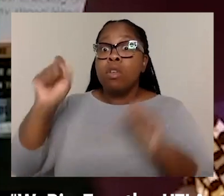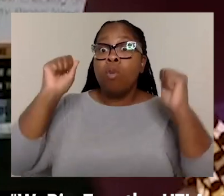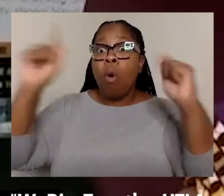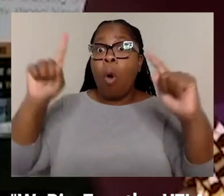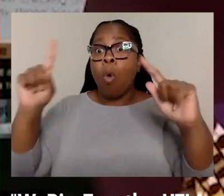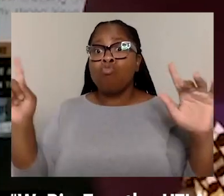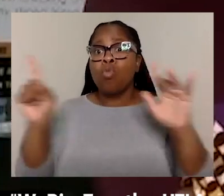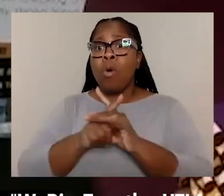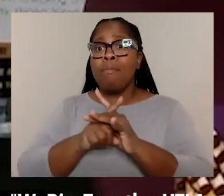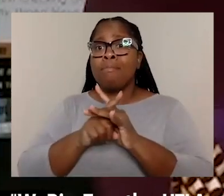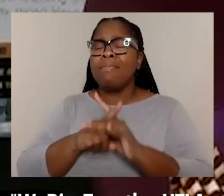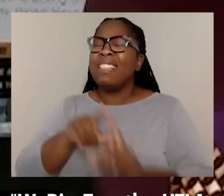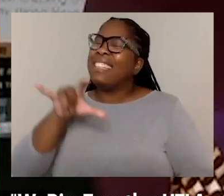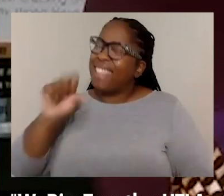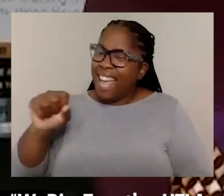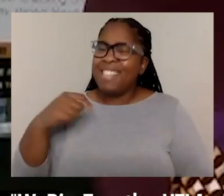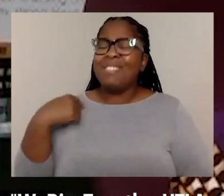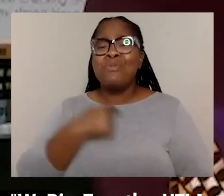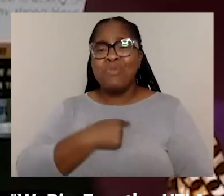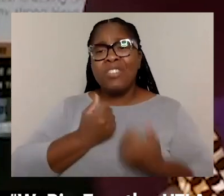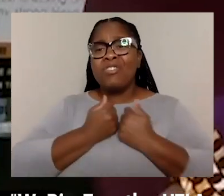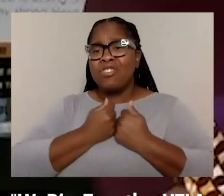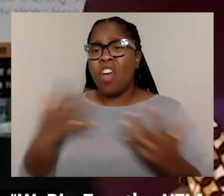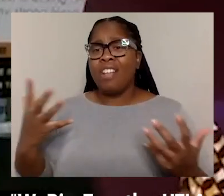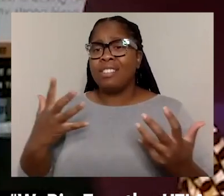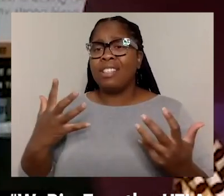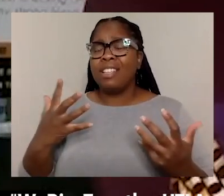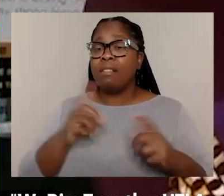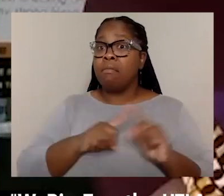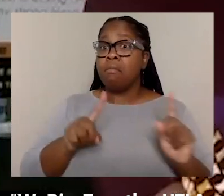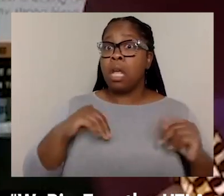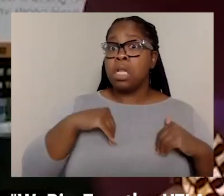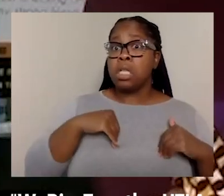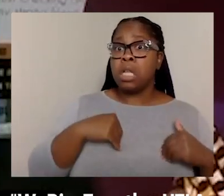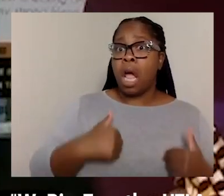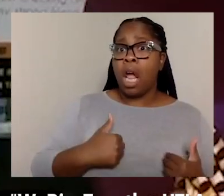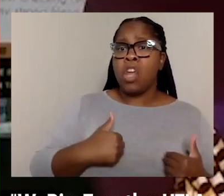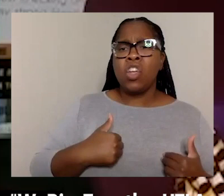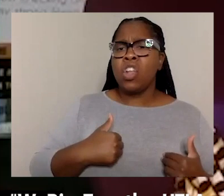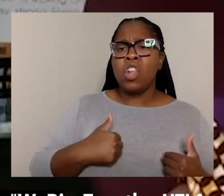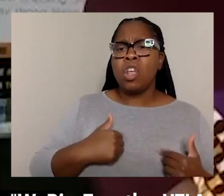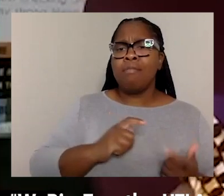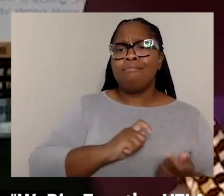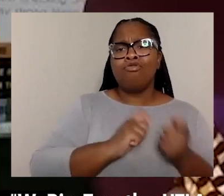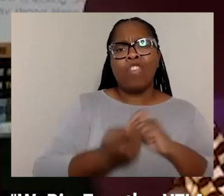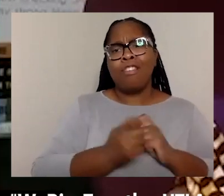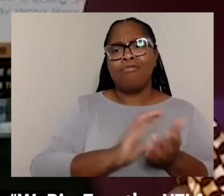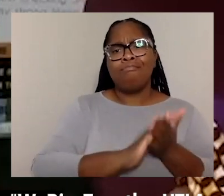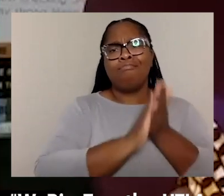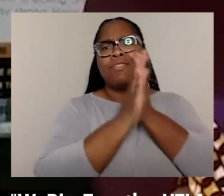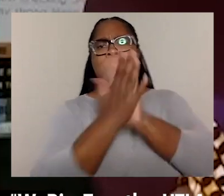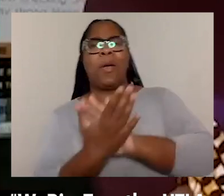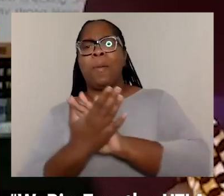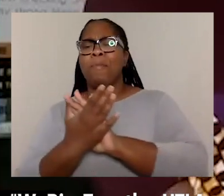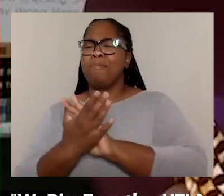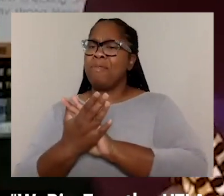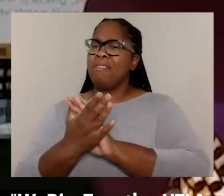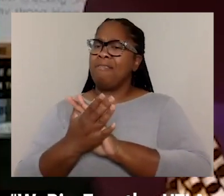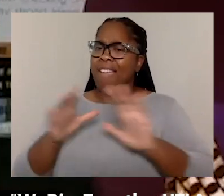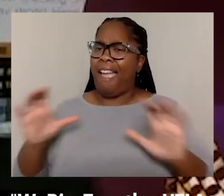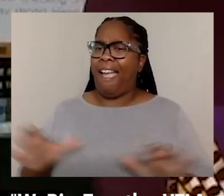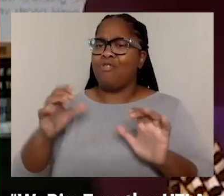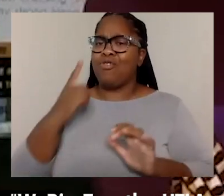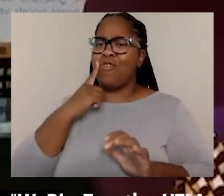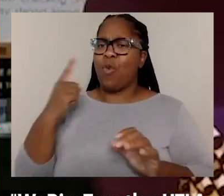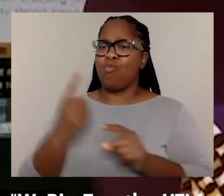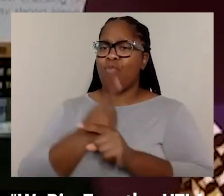to move from being tired to righteous action. We've gotta win, and I know we